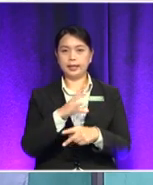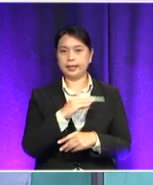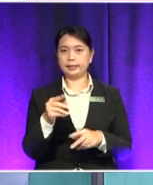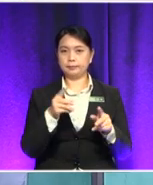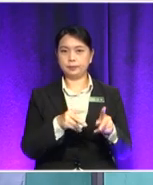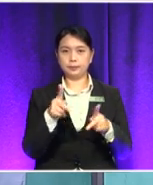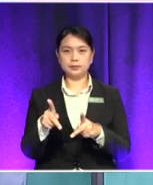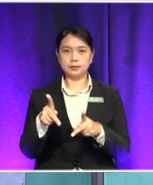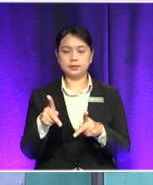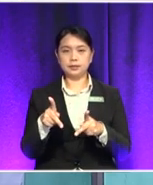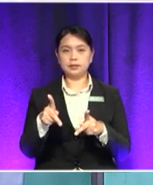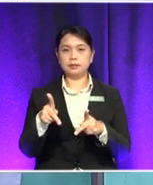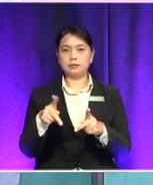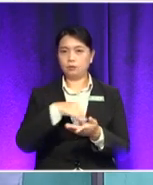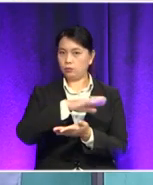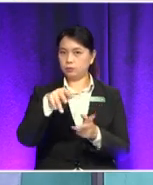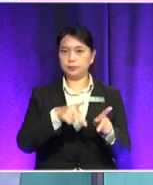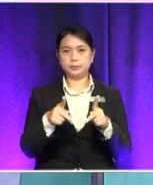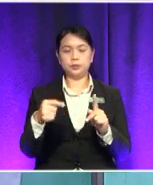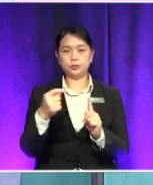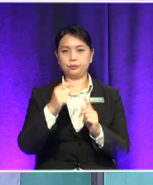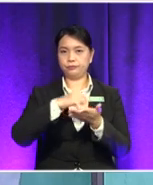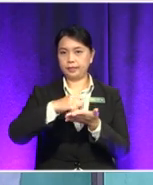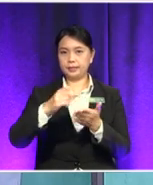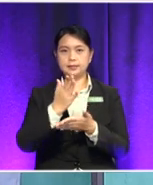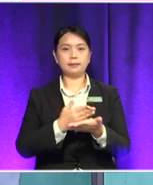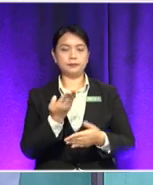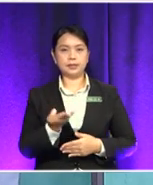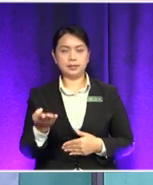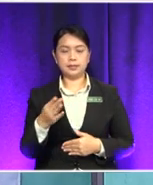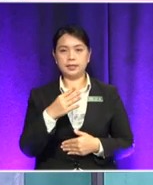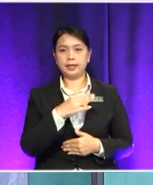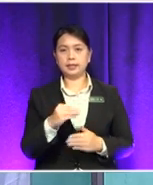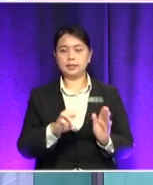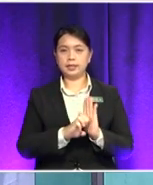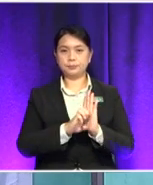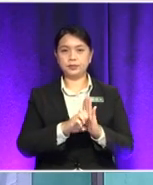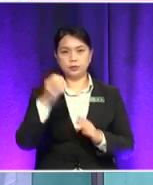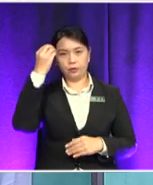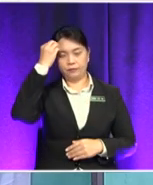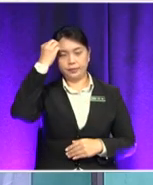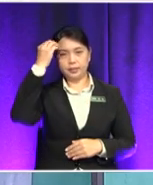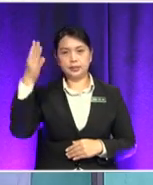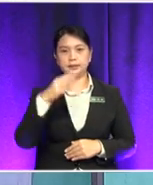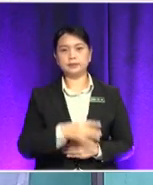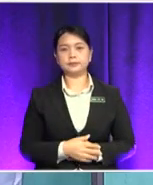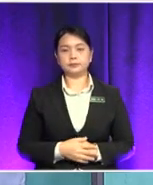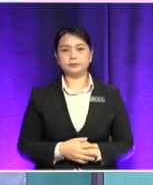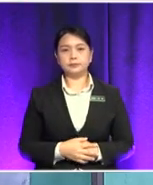try and write something to express your opinion and thoughts. Okay. So before